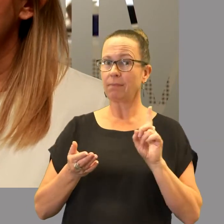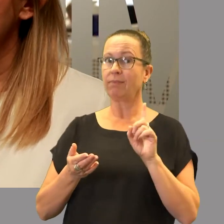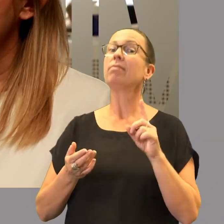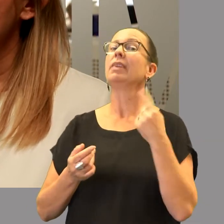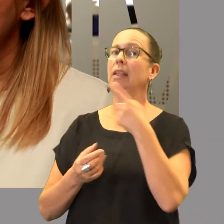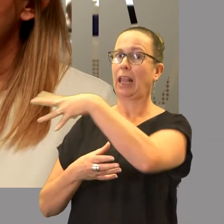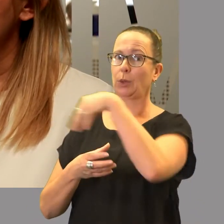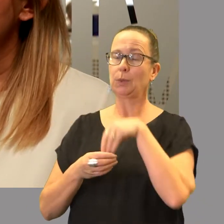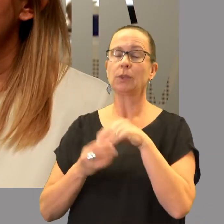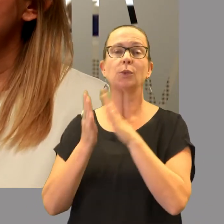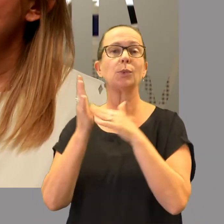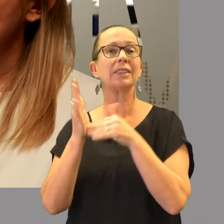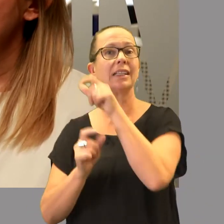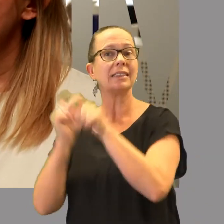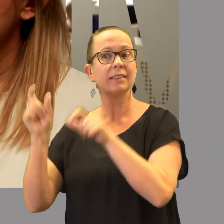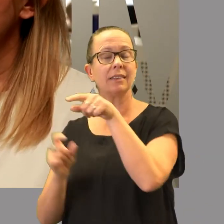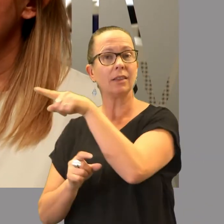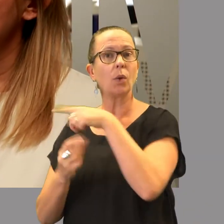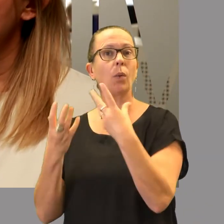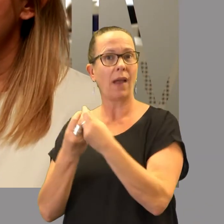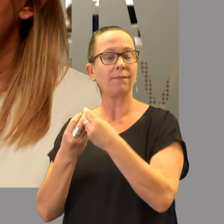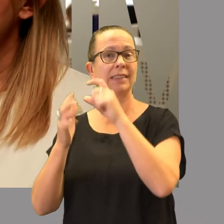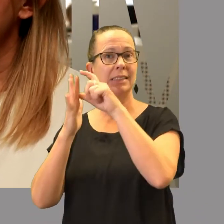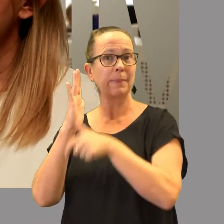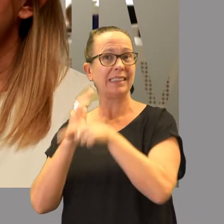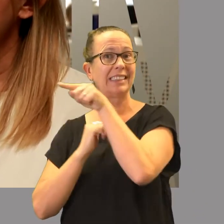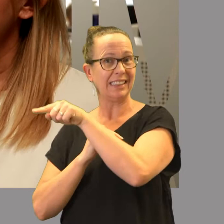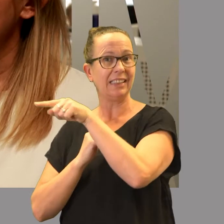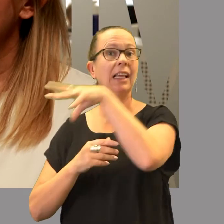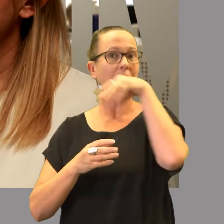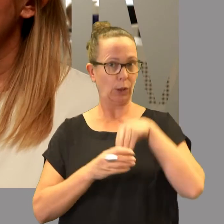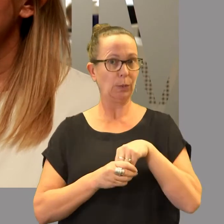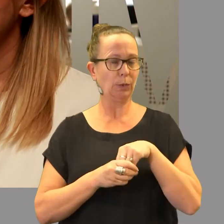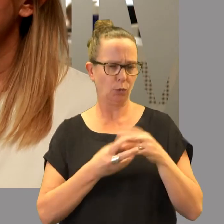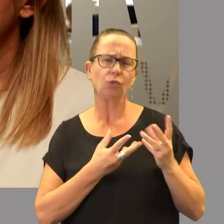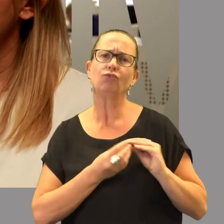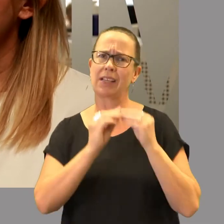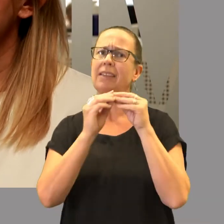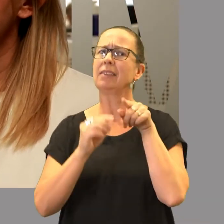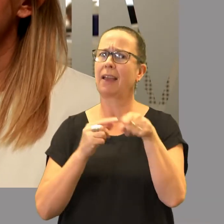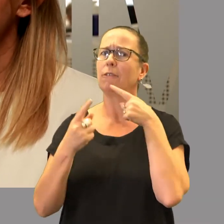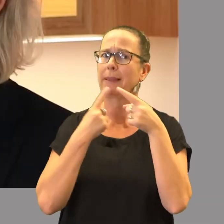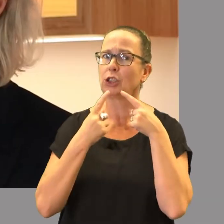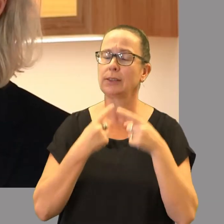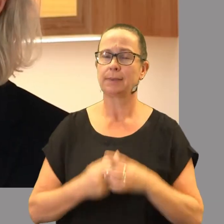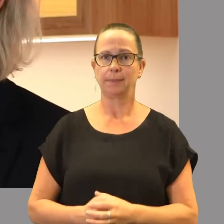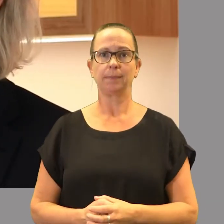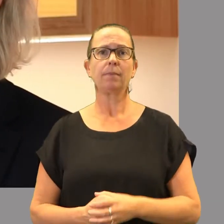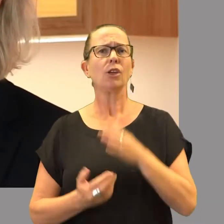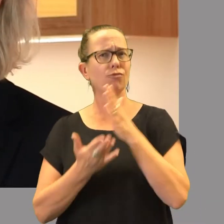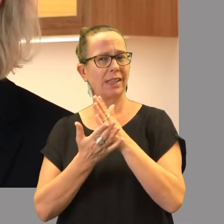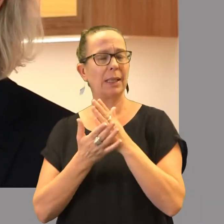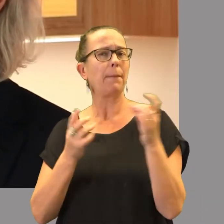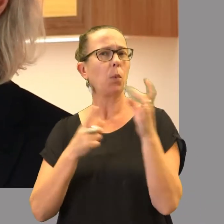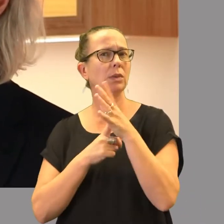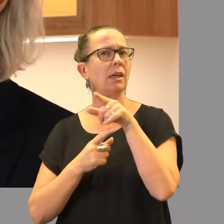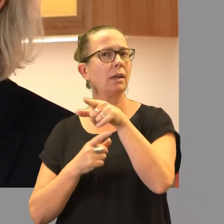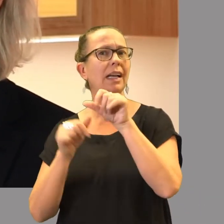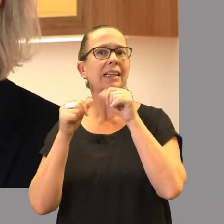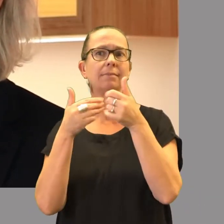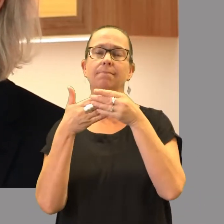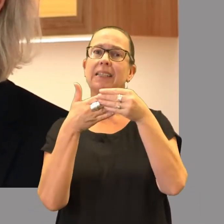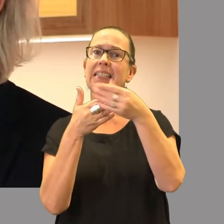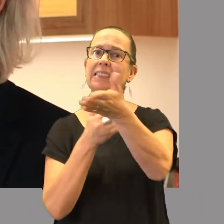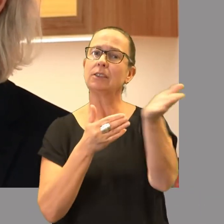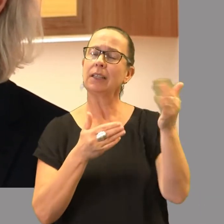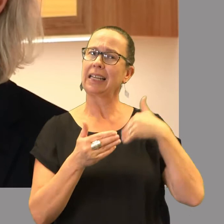to include those New Zealanders with disabilities in that co-creation process. It's really important that leaders and everyone involved